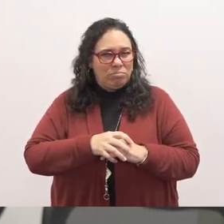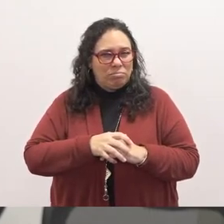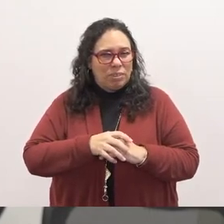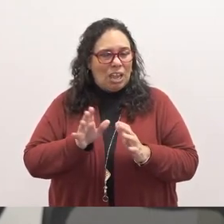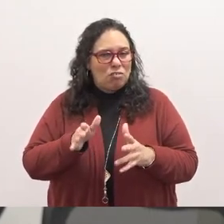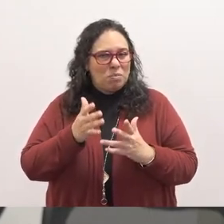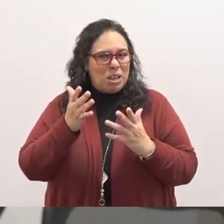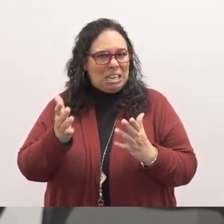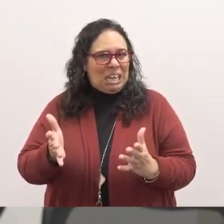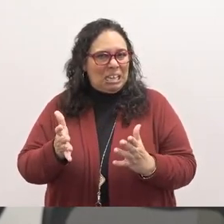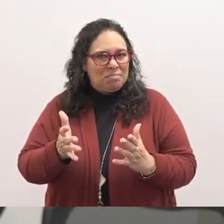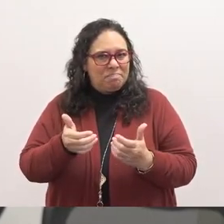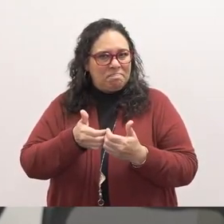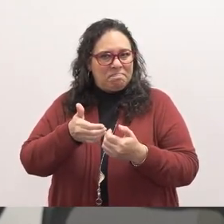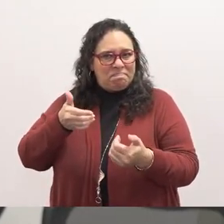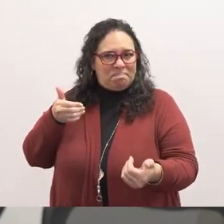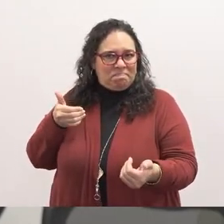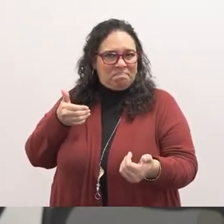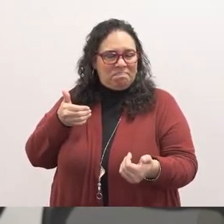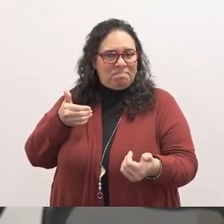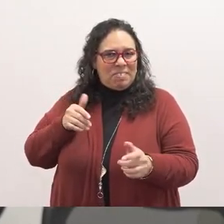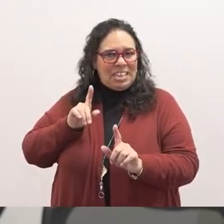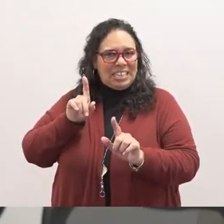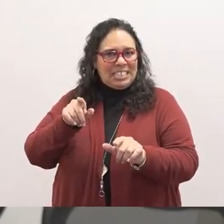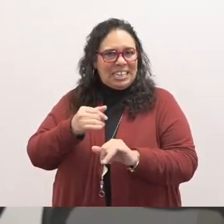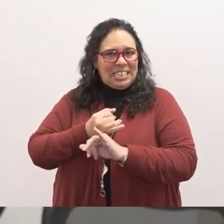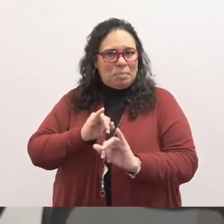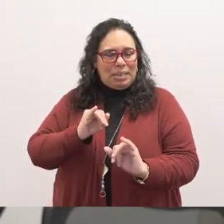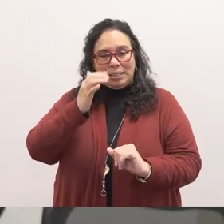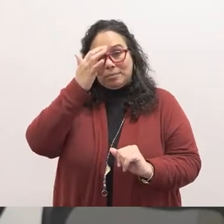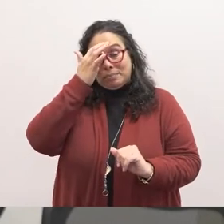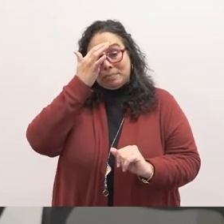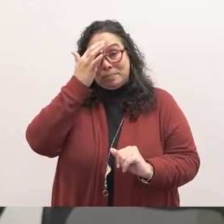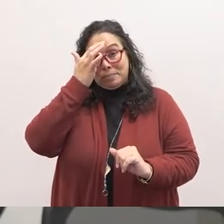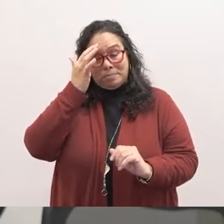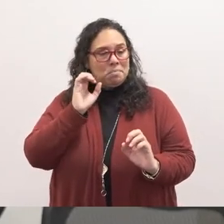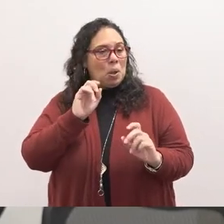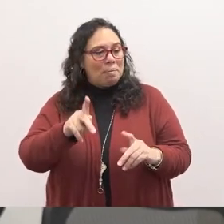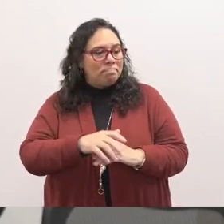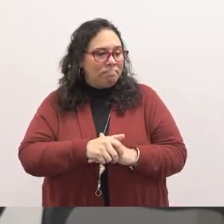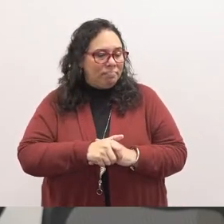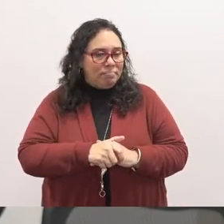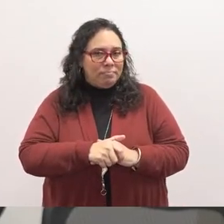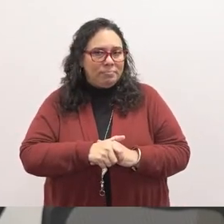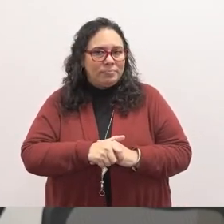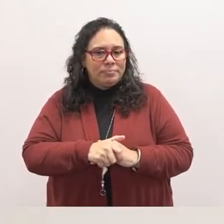in those situations that you attend independently and by yourself. Okay.